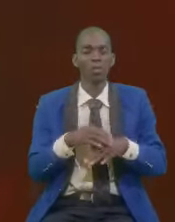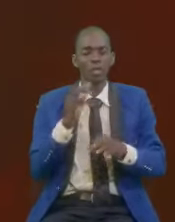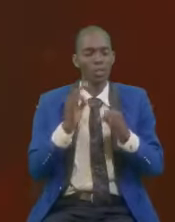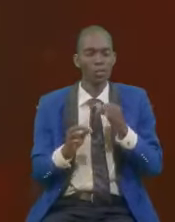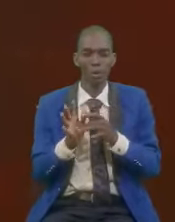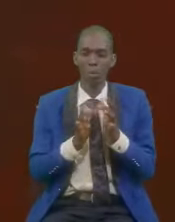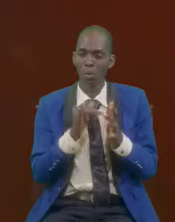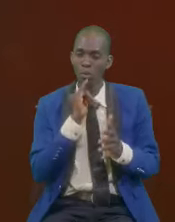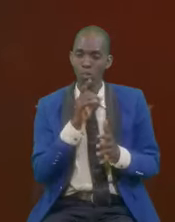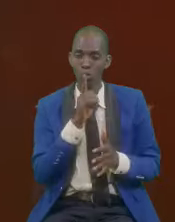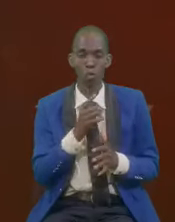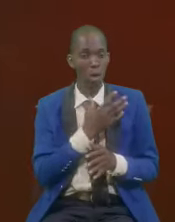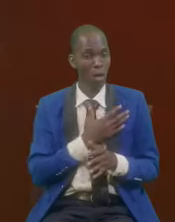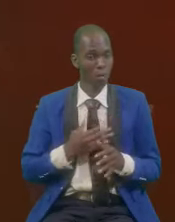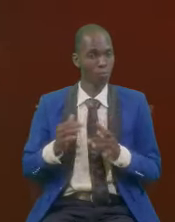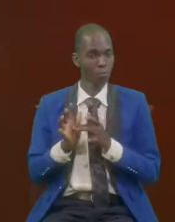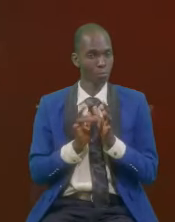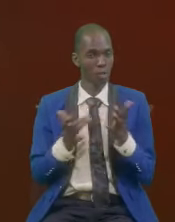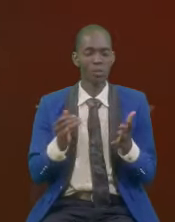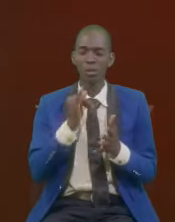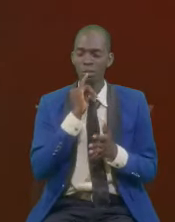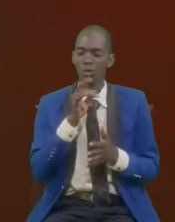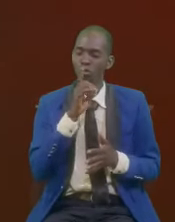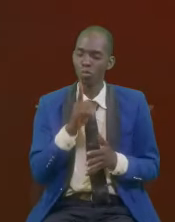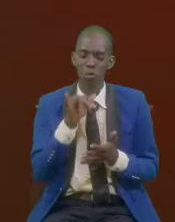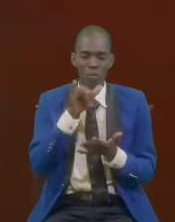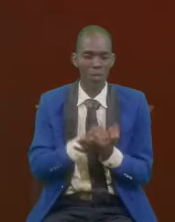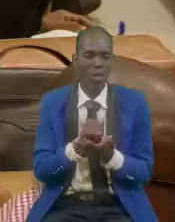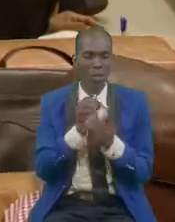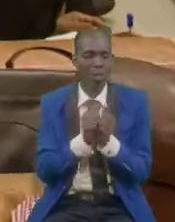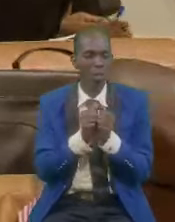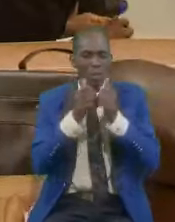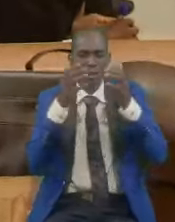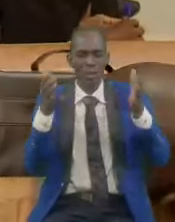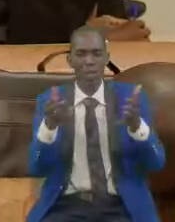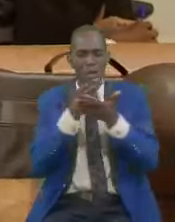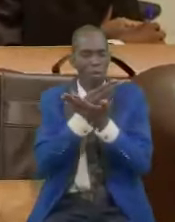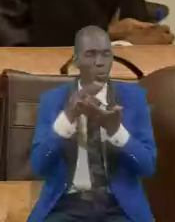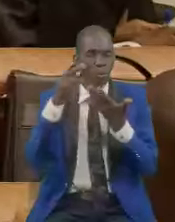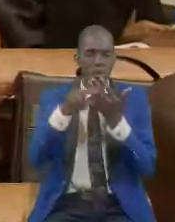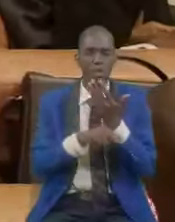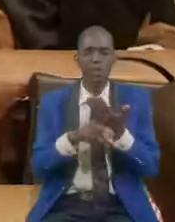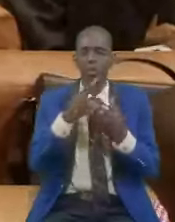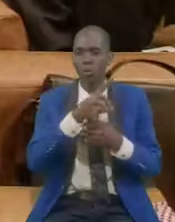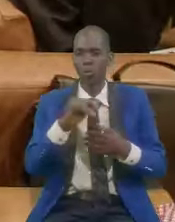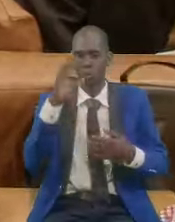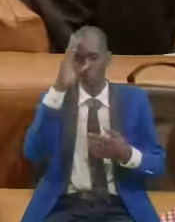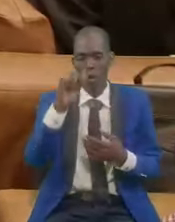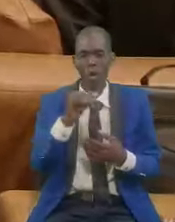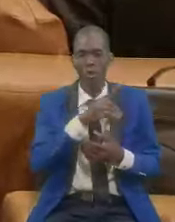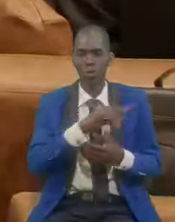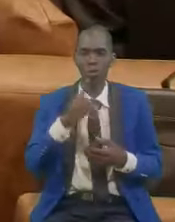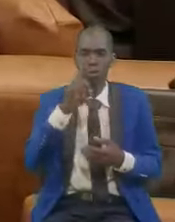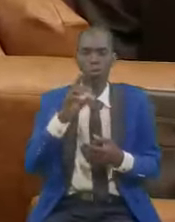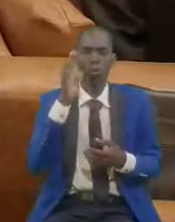And the Bible is true that without holiness, no man, no one shall see the